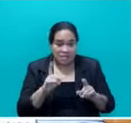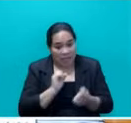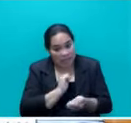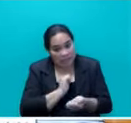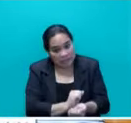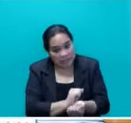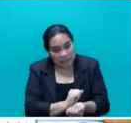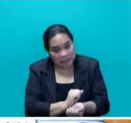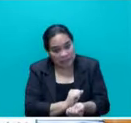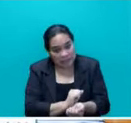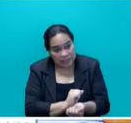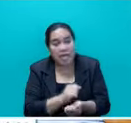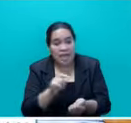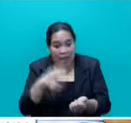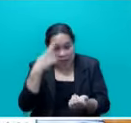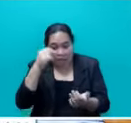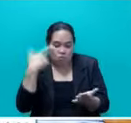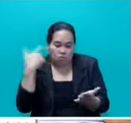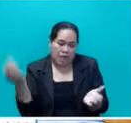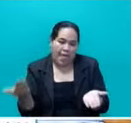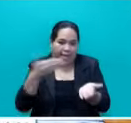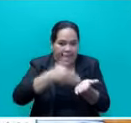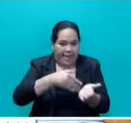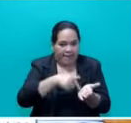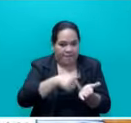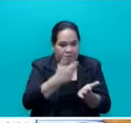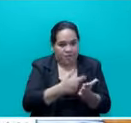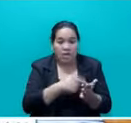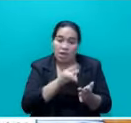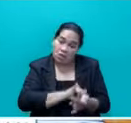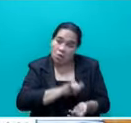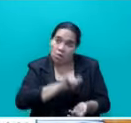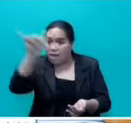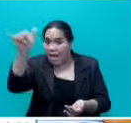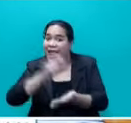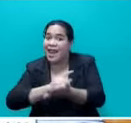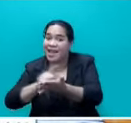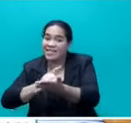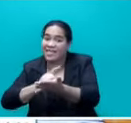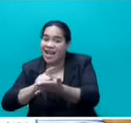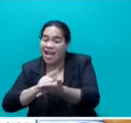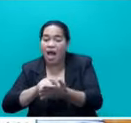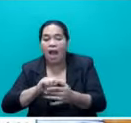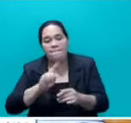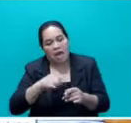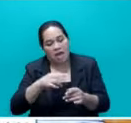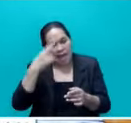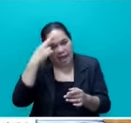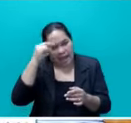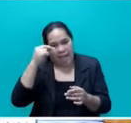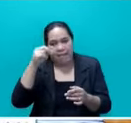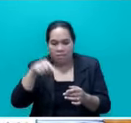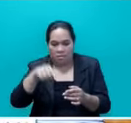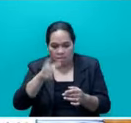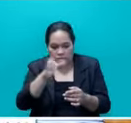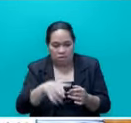on our register. They may leave for their home country after that, but they shall be on our register.